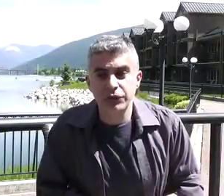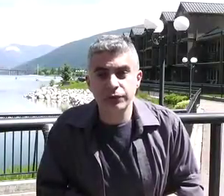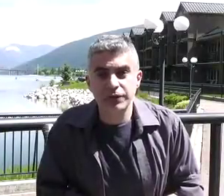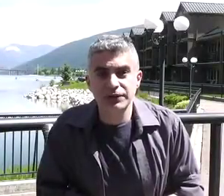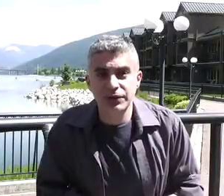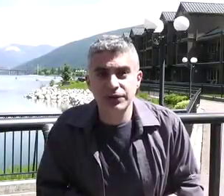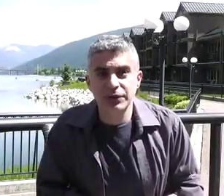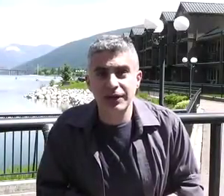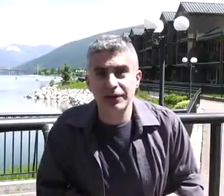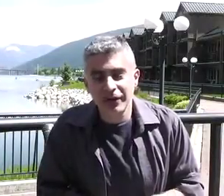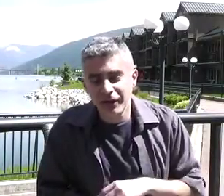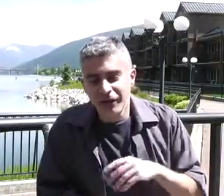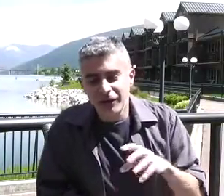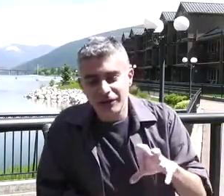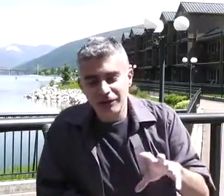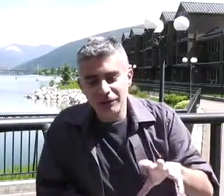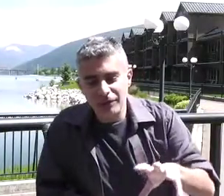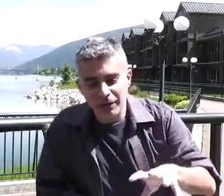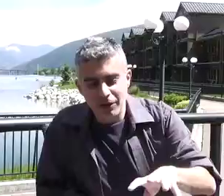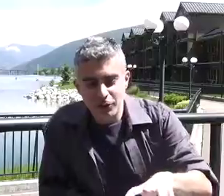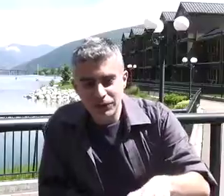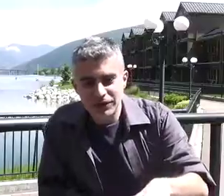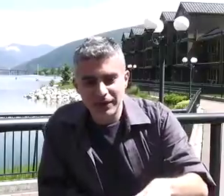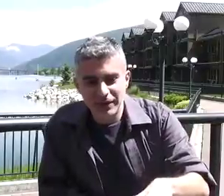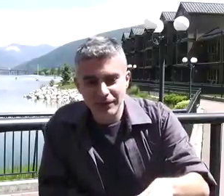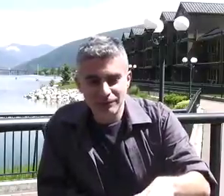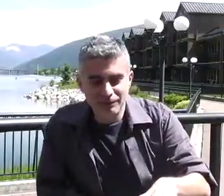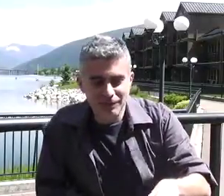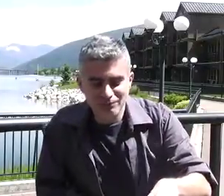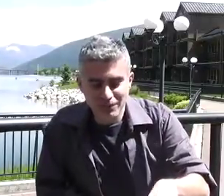a virtual organization and almost